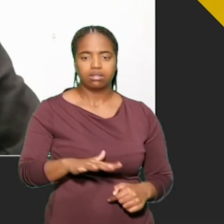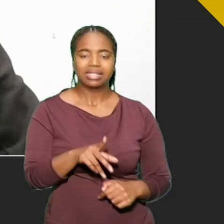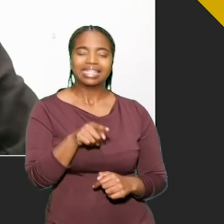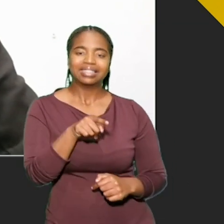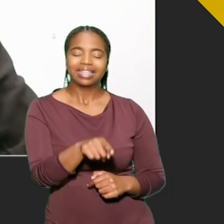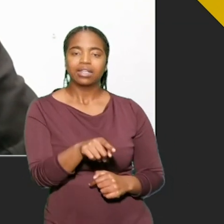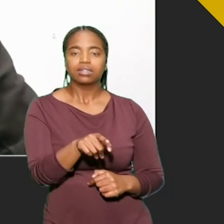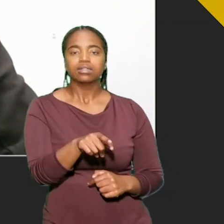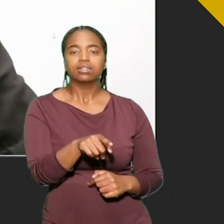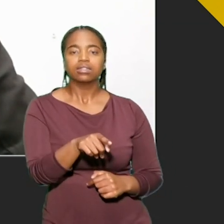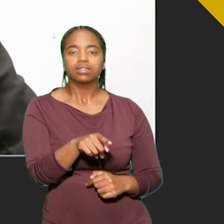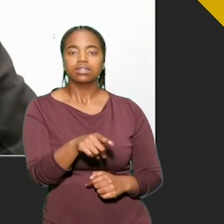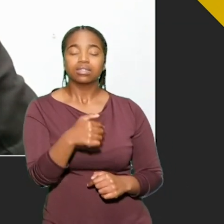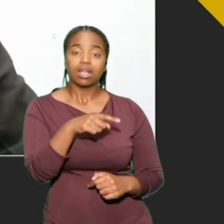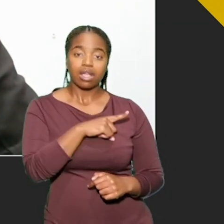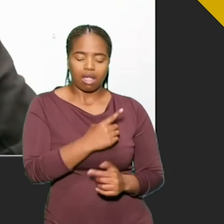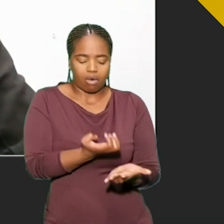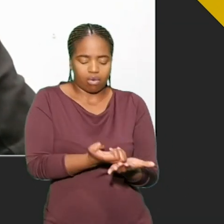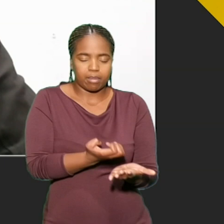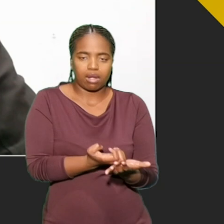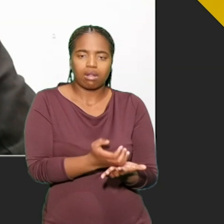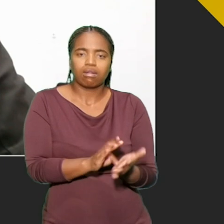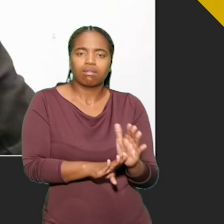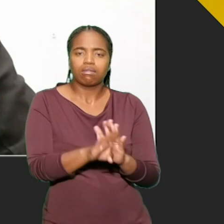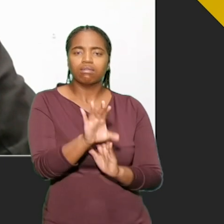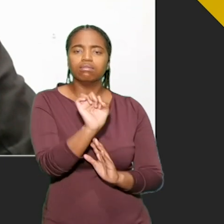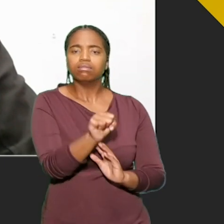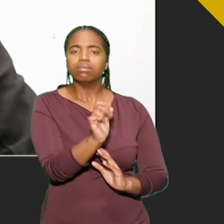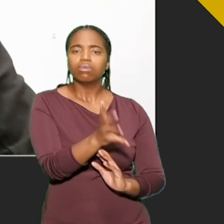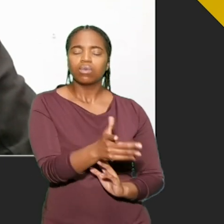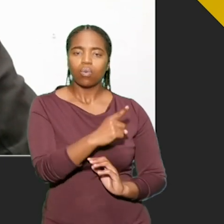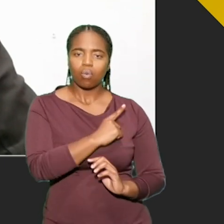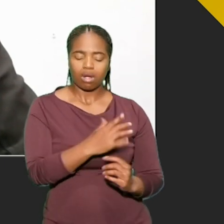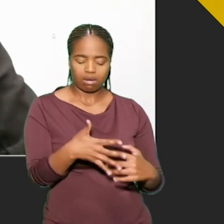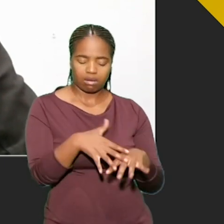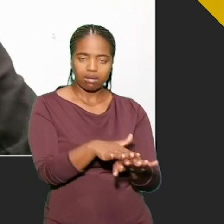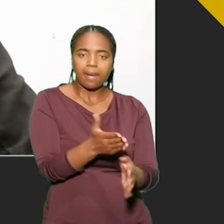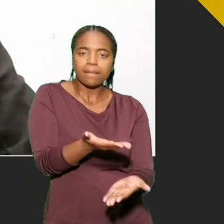will make even much economical sense, or also create a